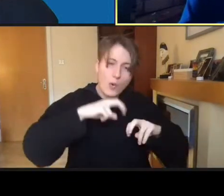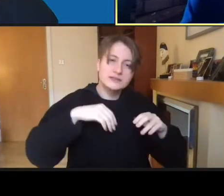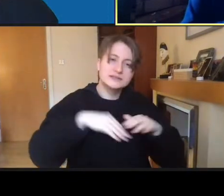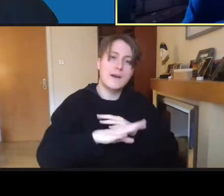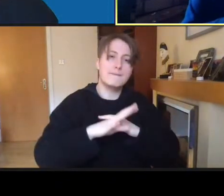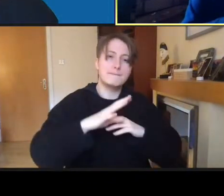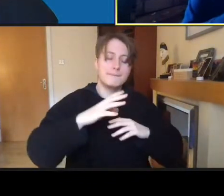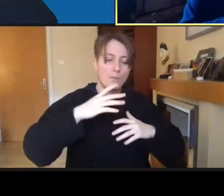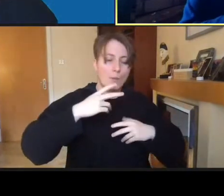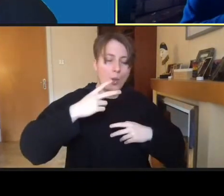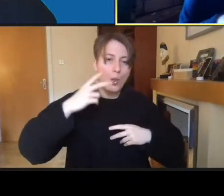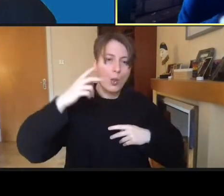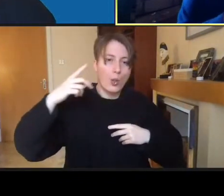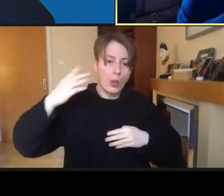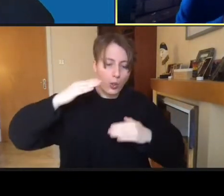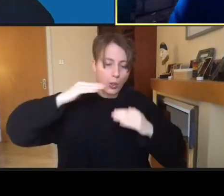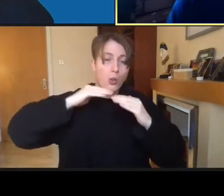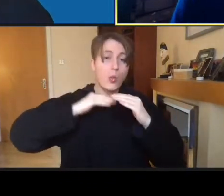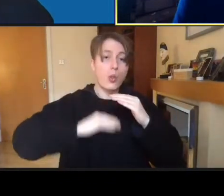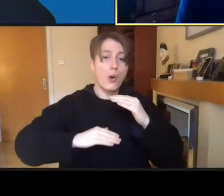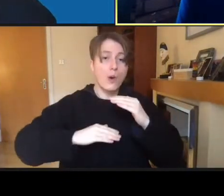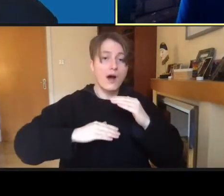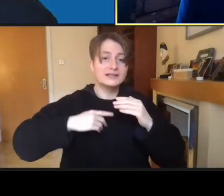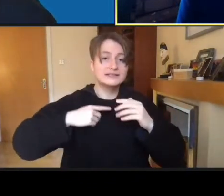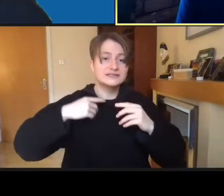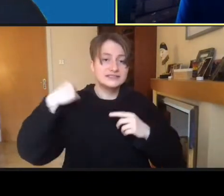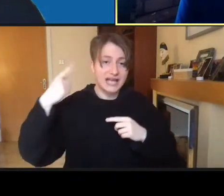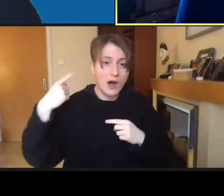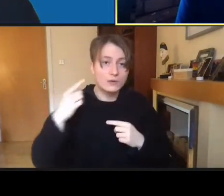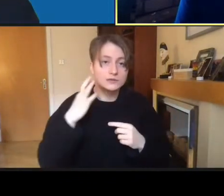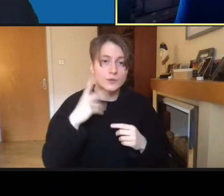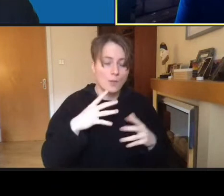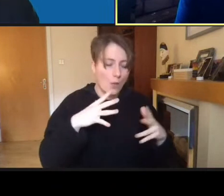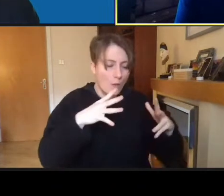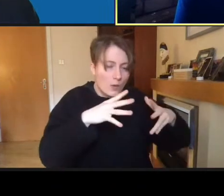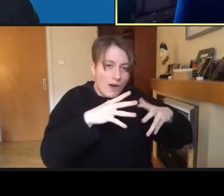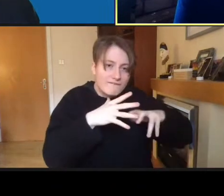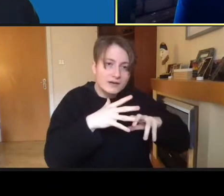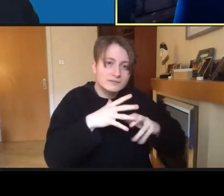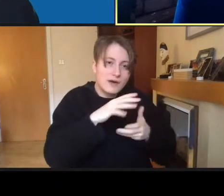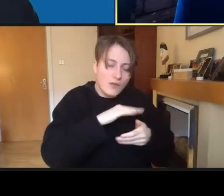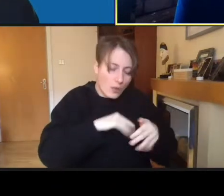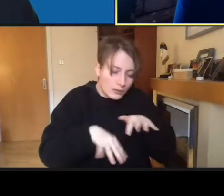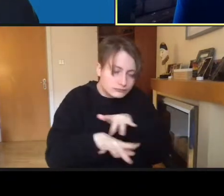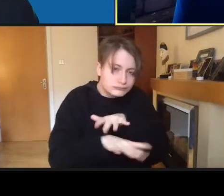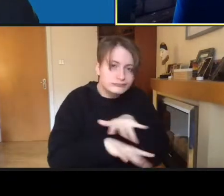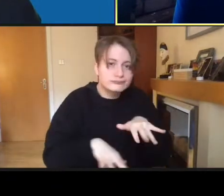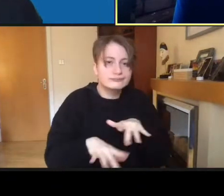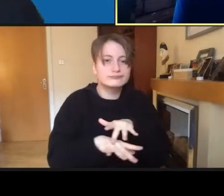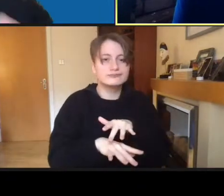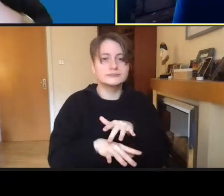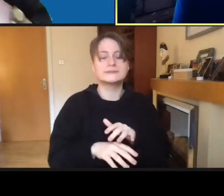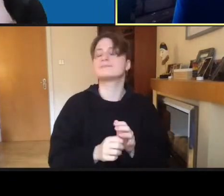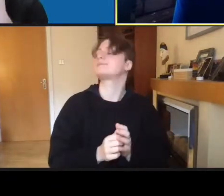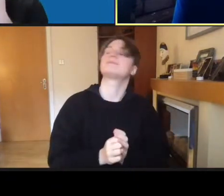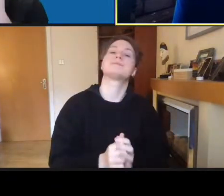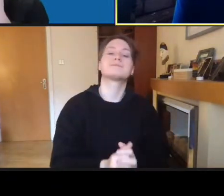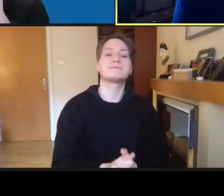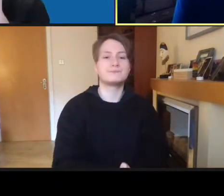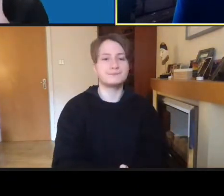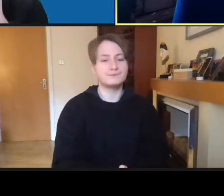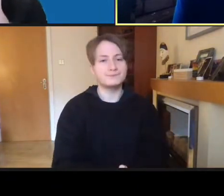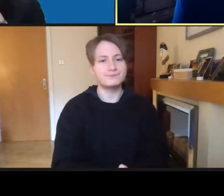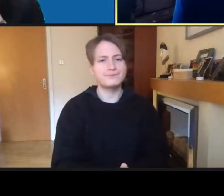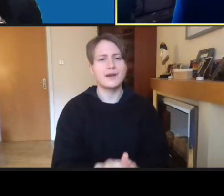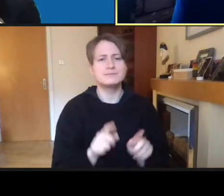he wanted a sort of a slightly more muffled sound. And also he wanted